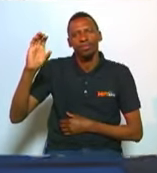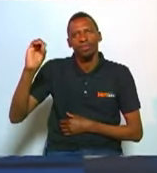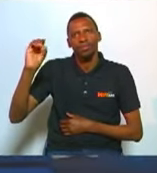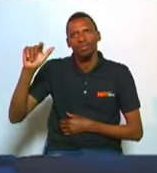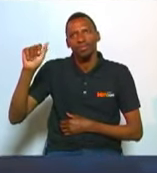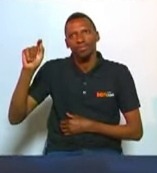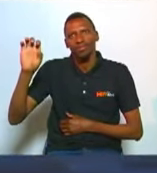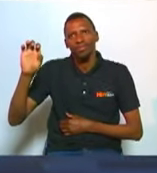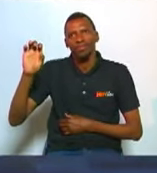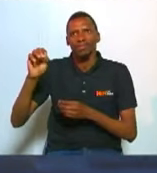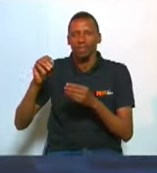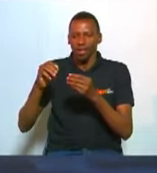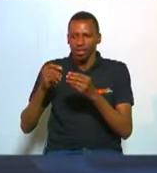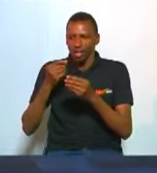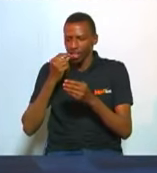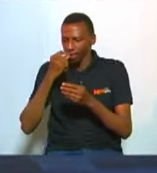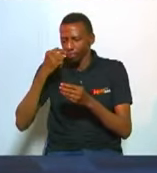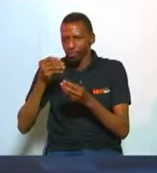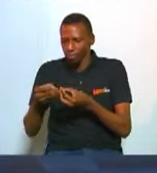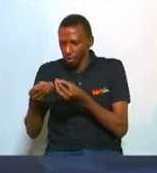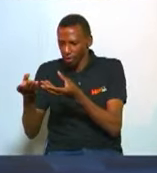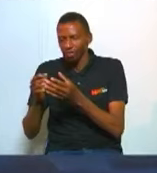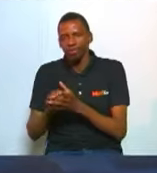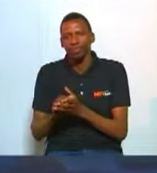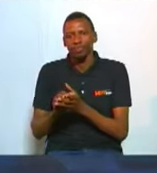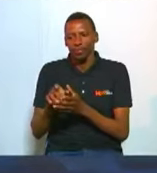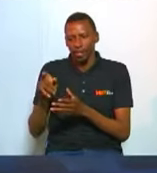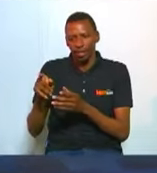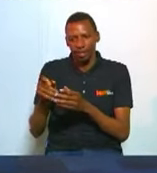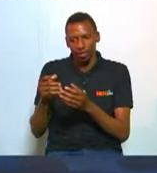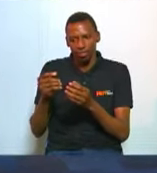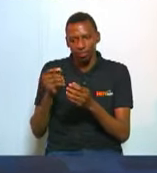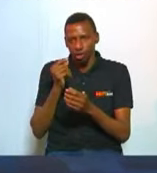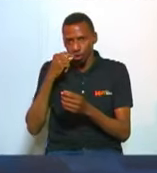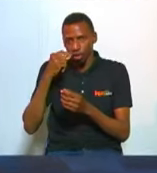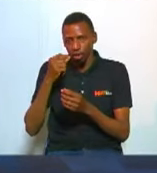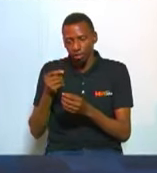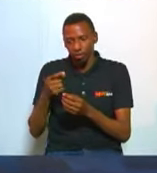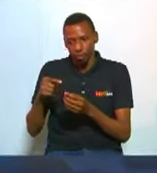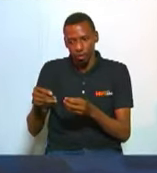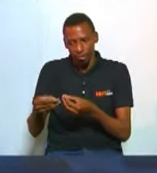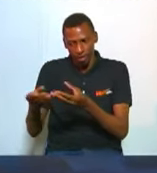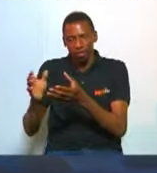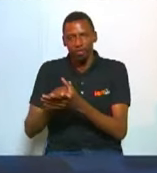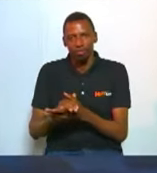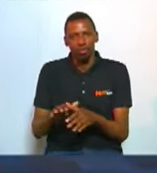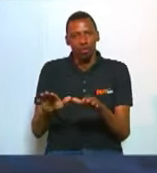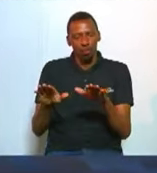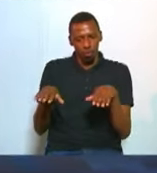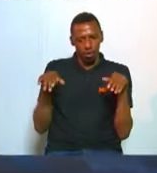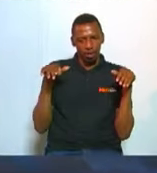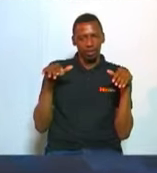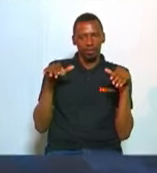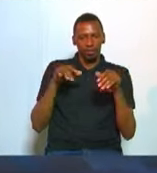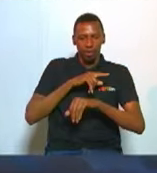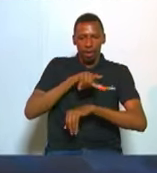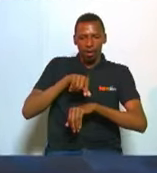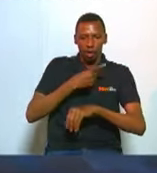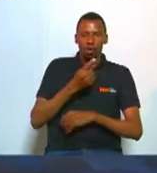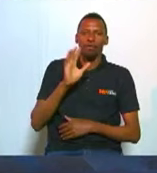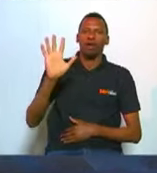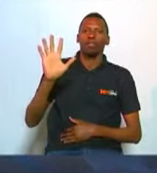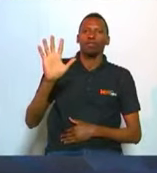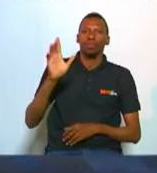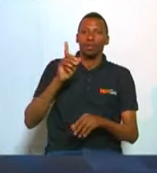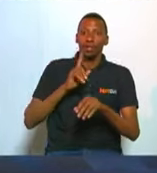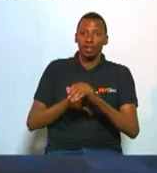and we are going out. Keep on waiting for 5 hours. And when we come back, the one